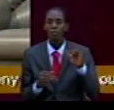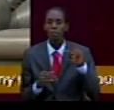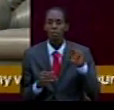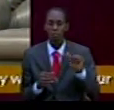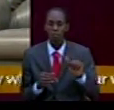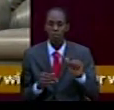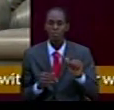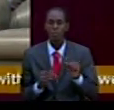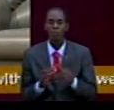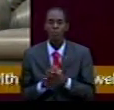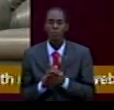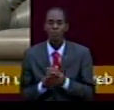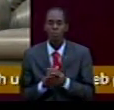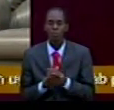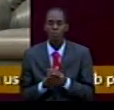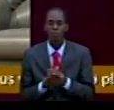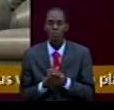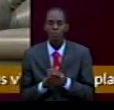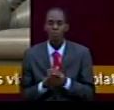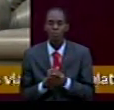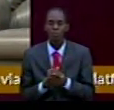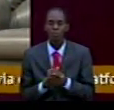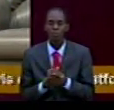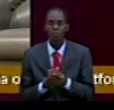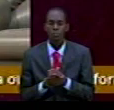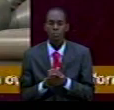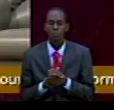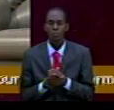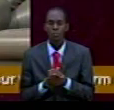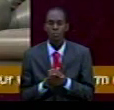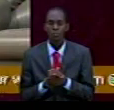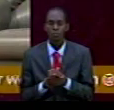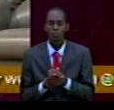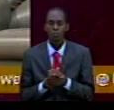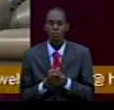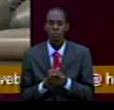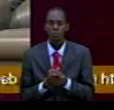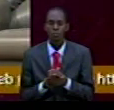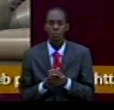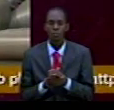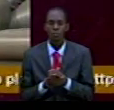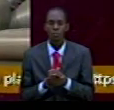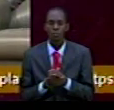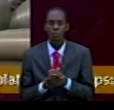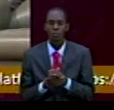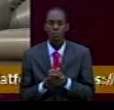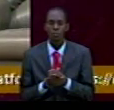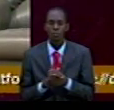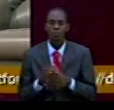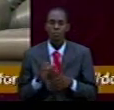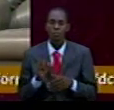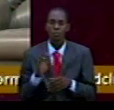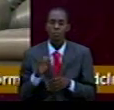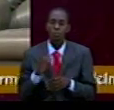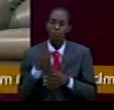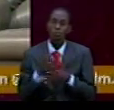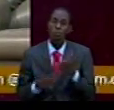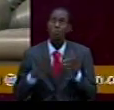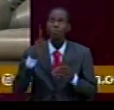Delta State, Sapele region. So what God has done for